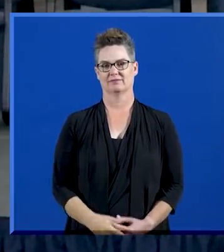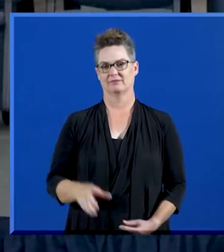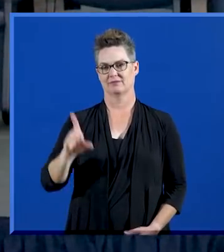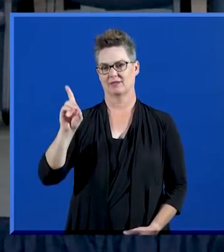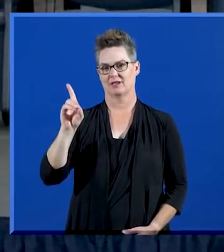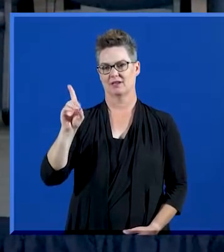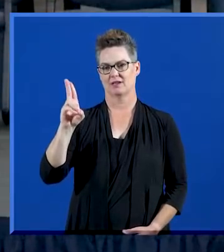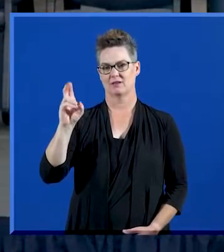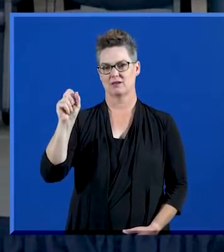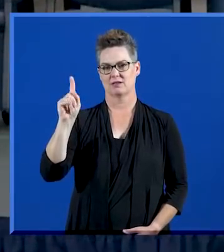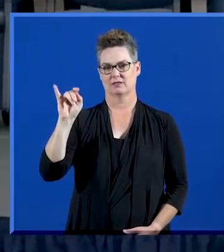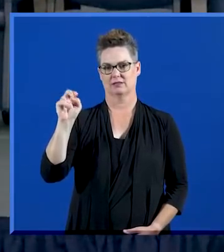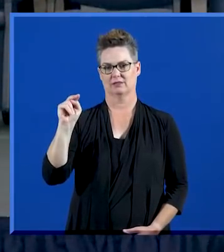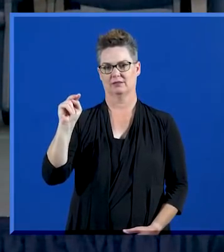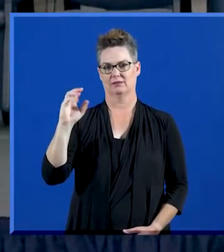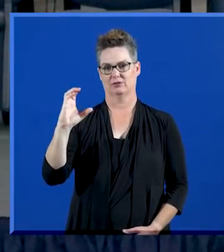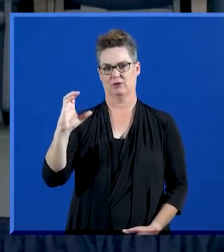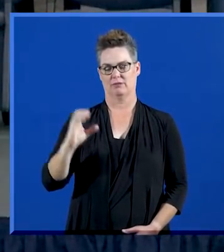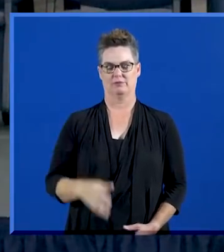Dustin Cropper.